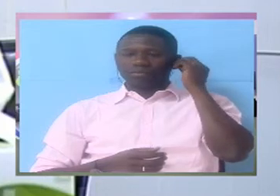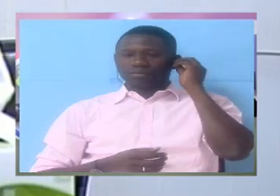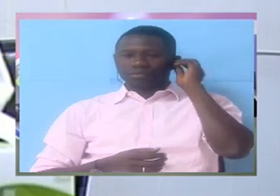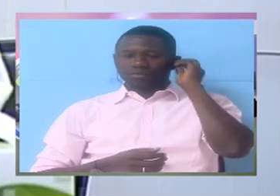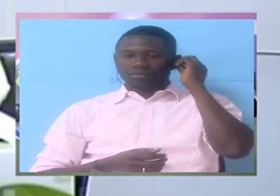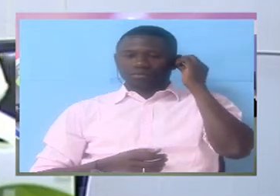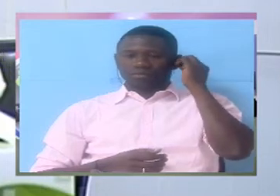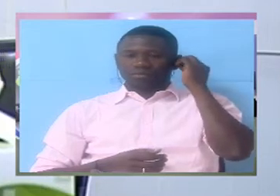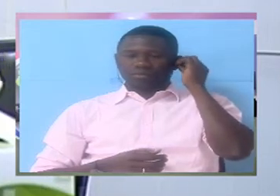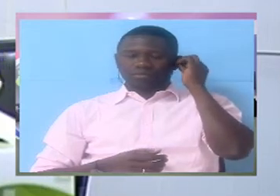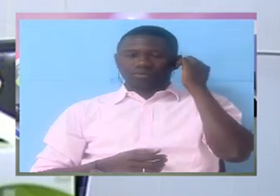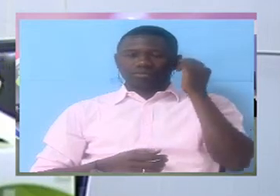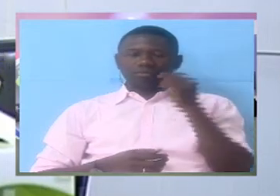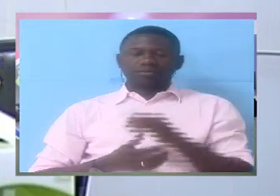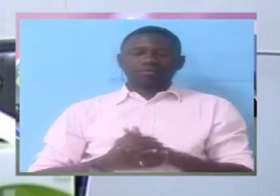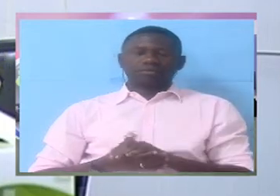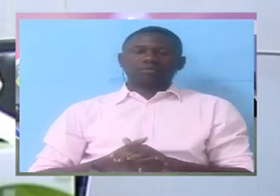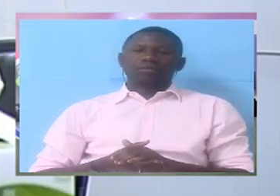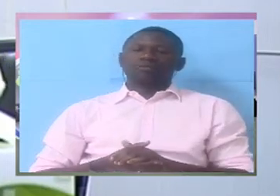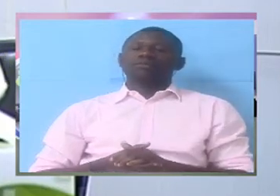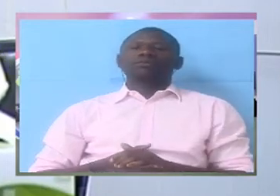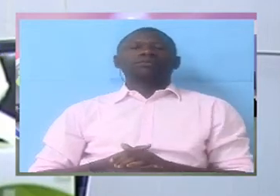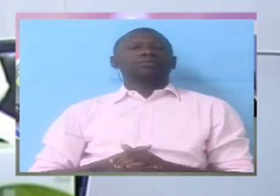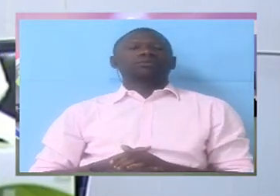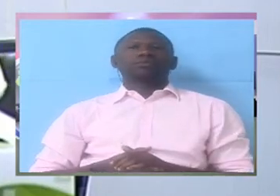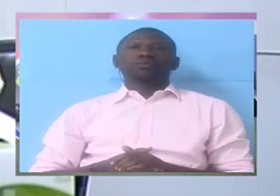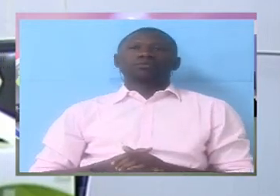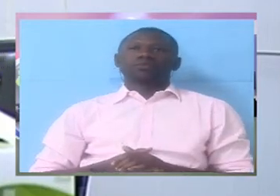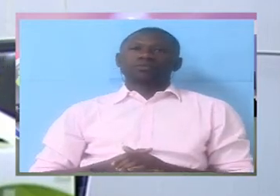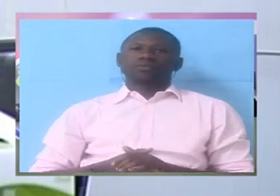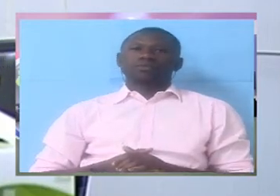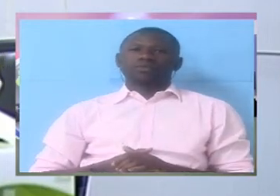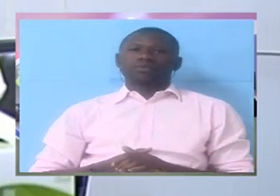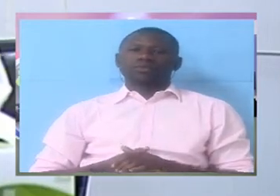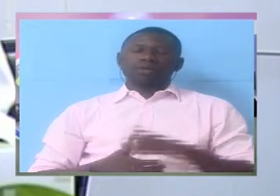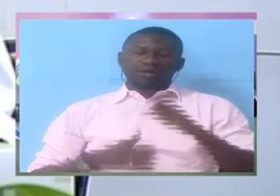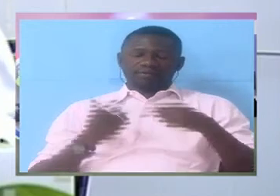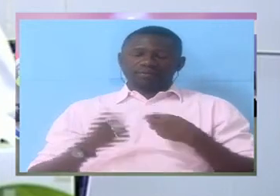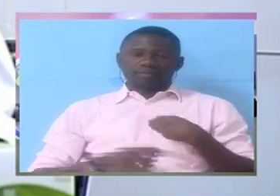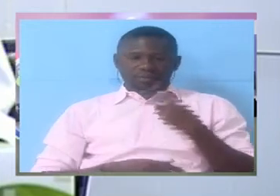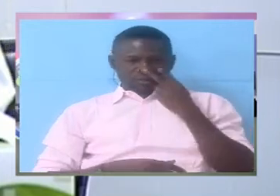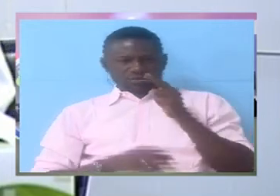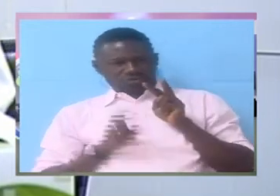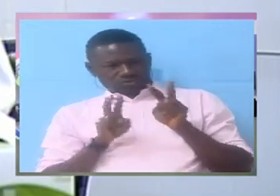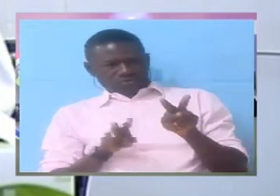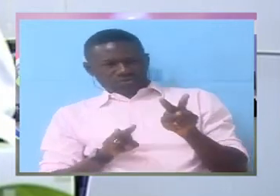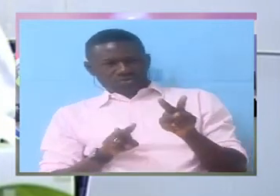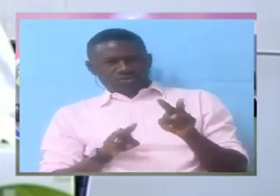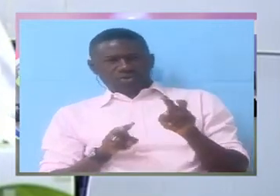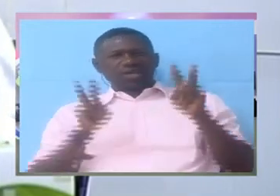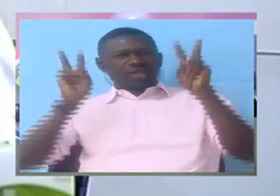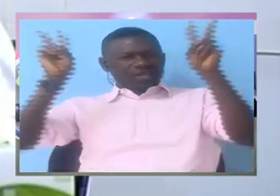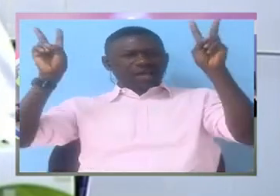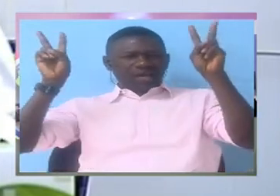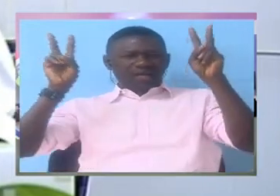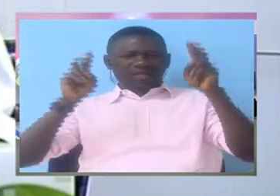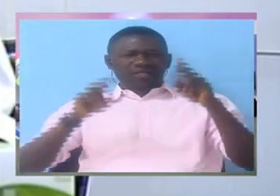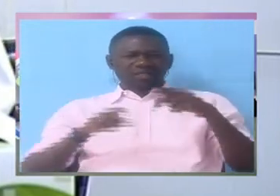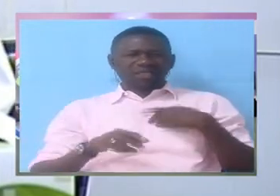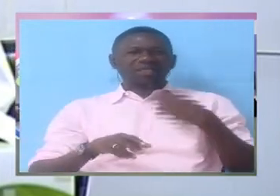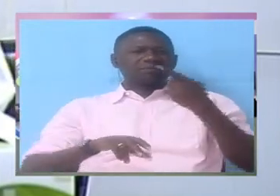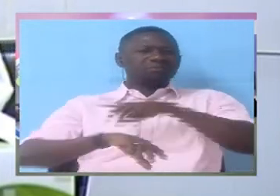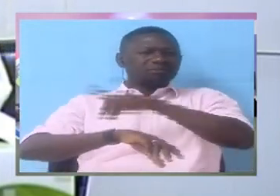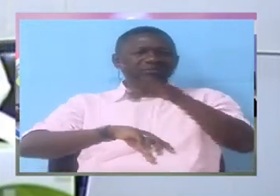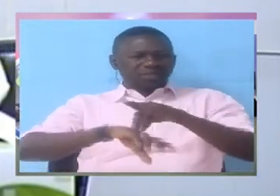And I saw Lieutenant Yaya Jammeh on the ground at the Tamal at the time. Na Yaya